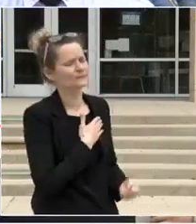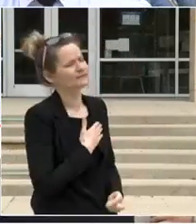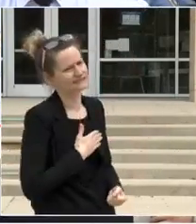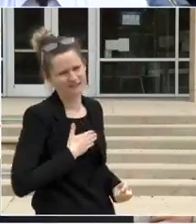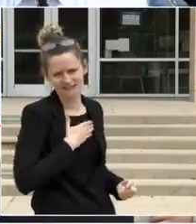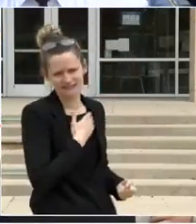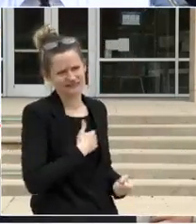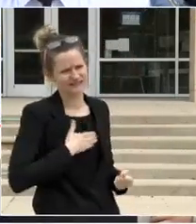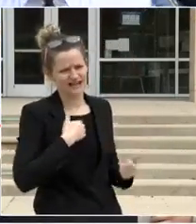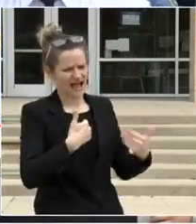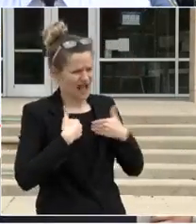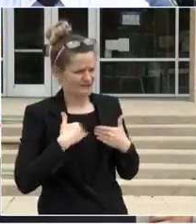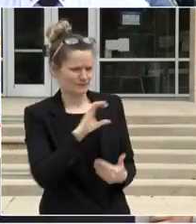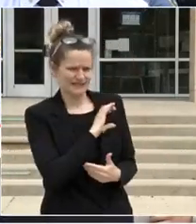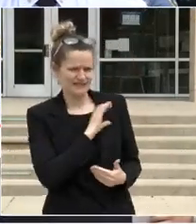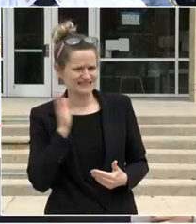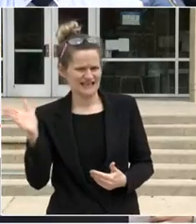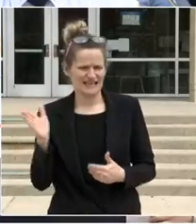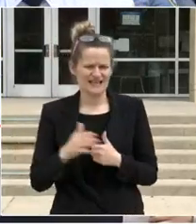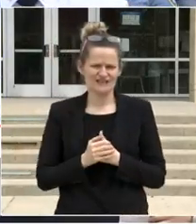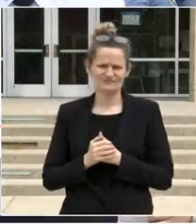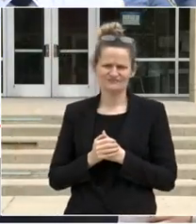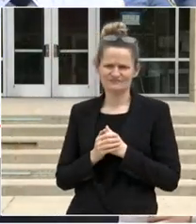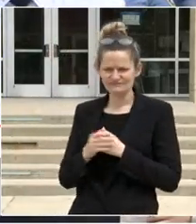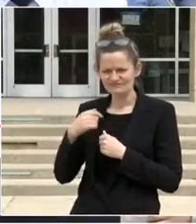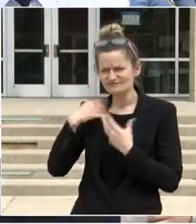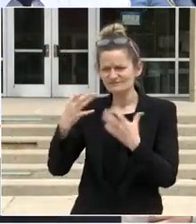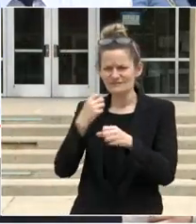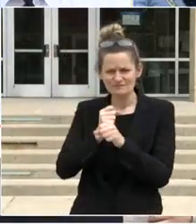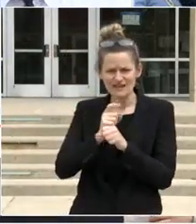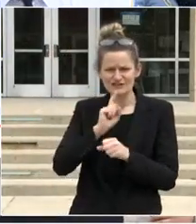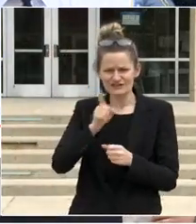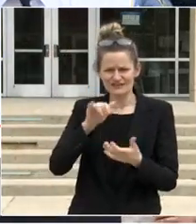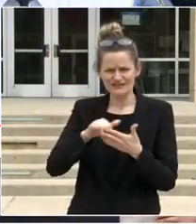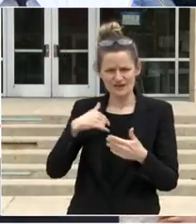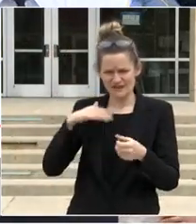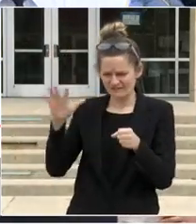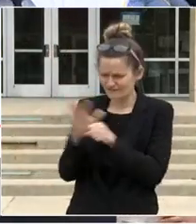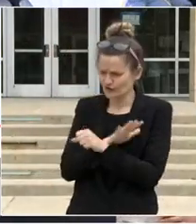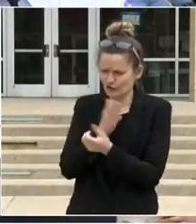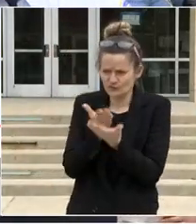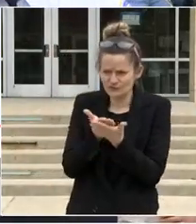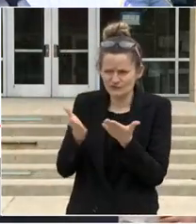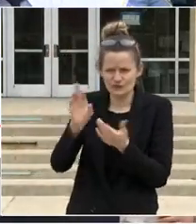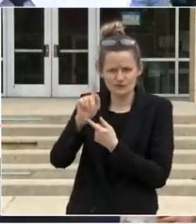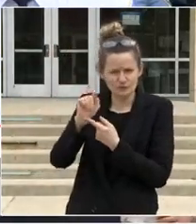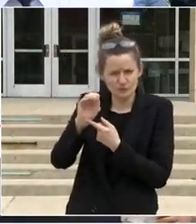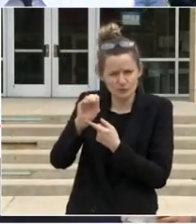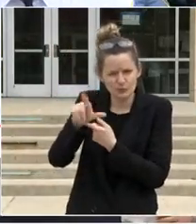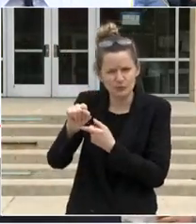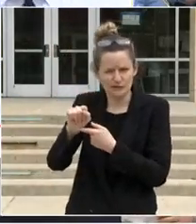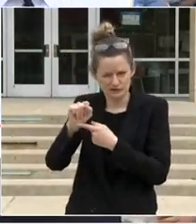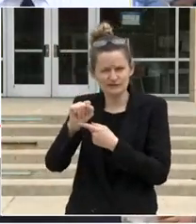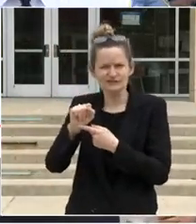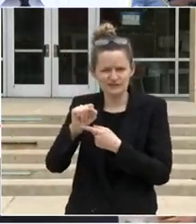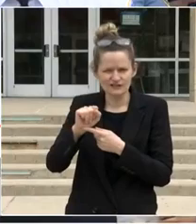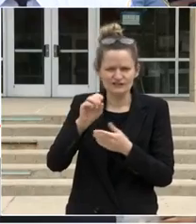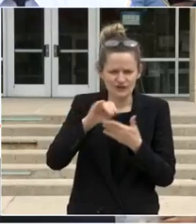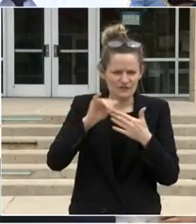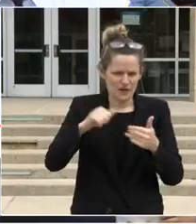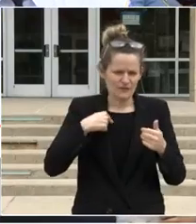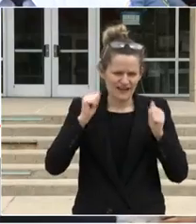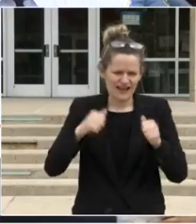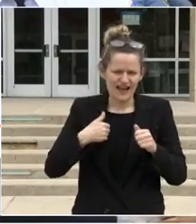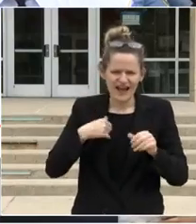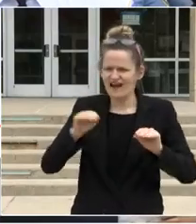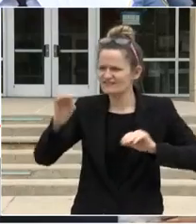full package of tools in their hands, like our camera rebate program, reminders, of course, to